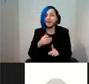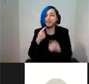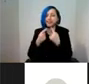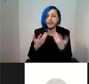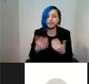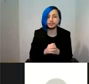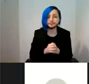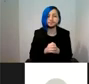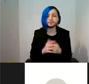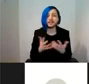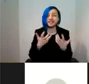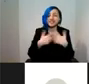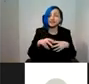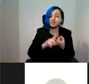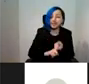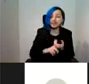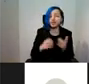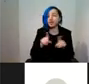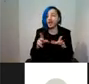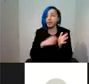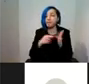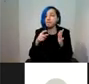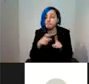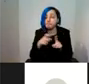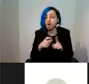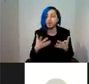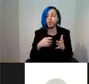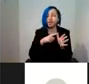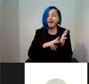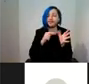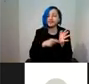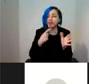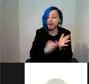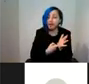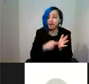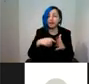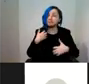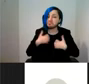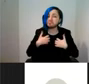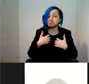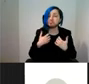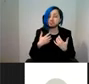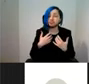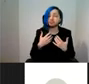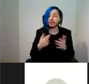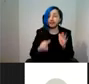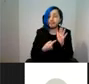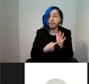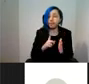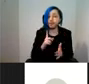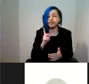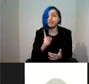modding, for instance, and avatars on platforms that is increasingly becoming an important and interesting part of digital culture. But obviously, like